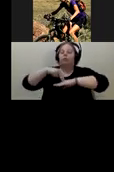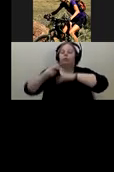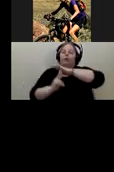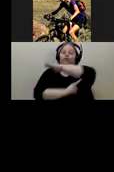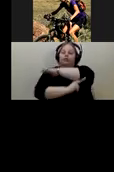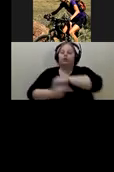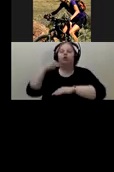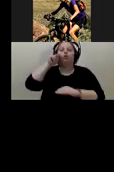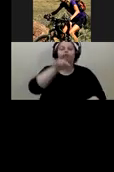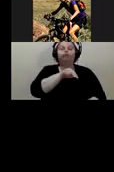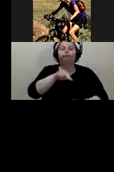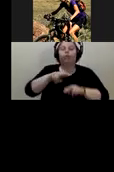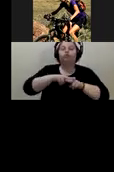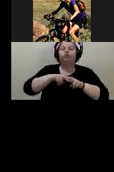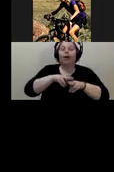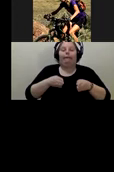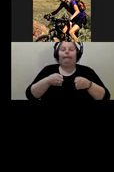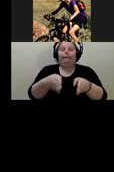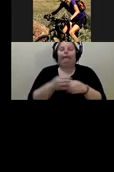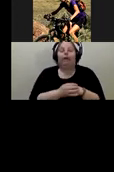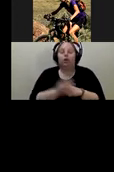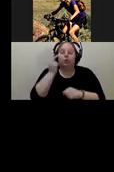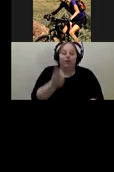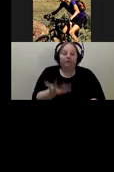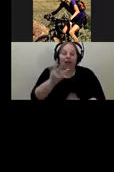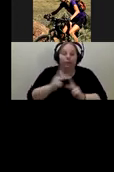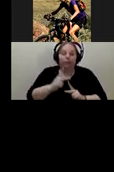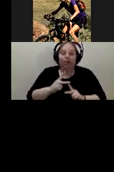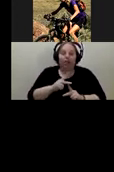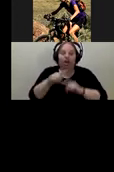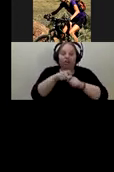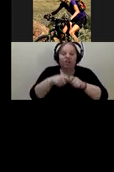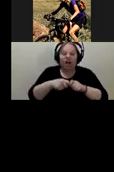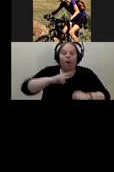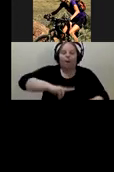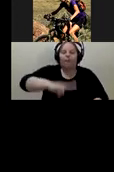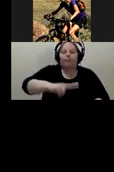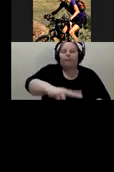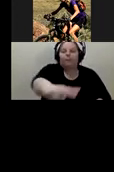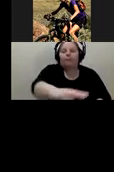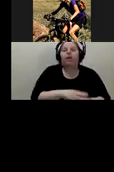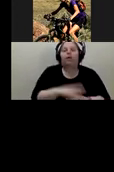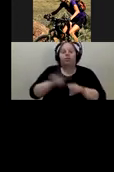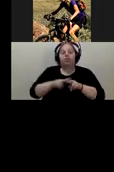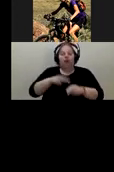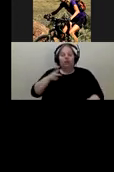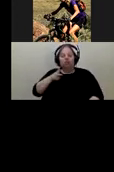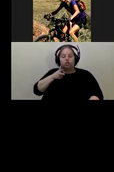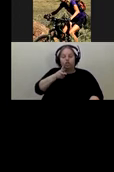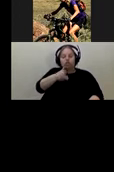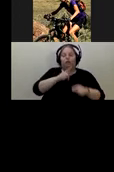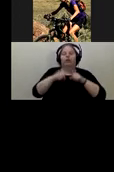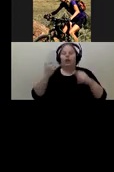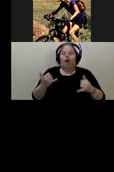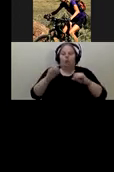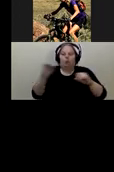this time. And you see five people are tied on the track. The train is rushing toward them, but this time there's